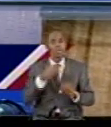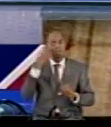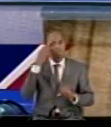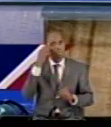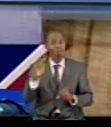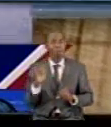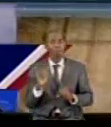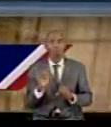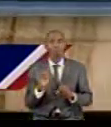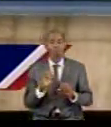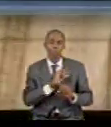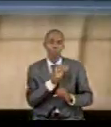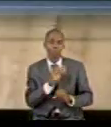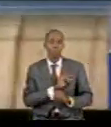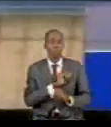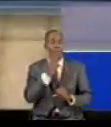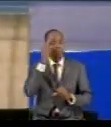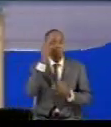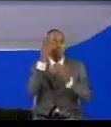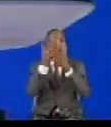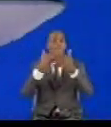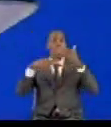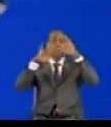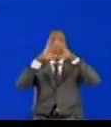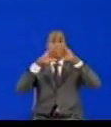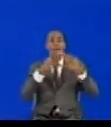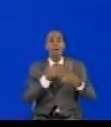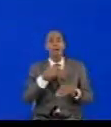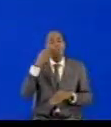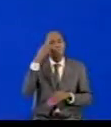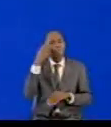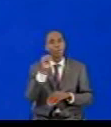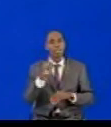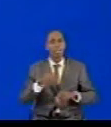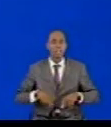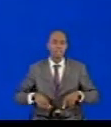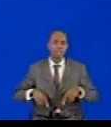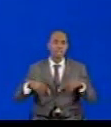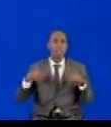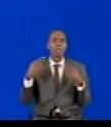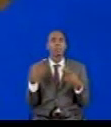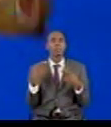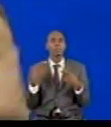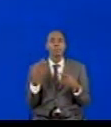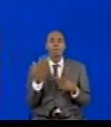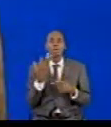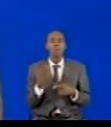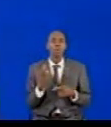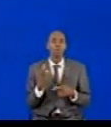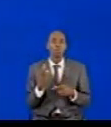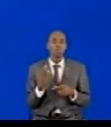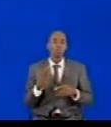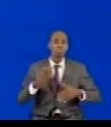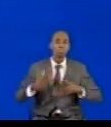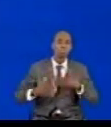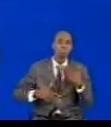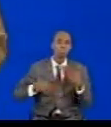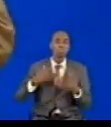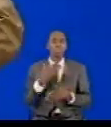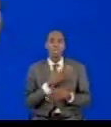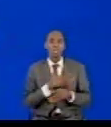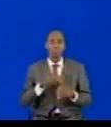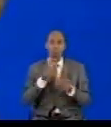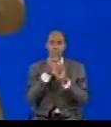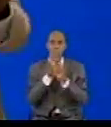for heaven, and for a life of reward, a life of joy and reward